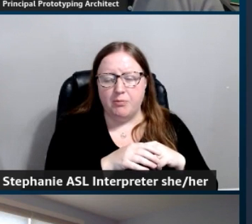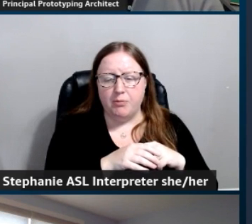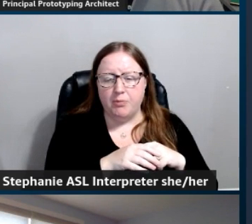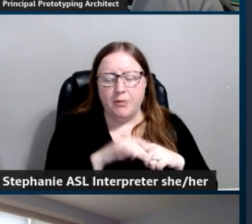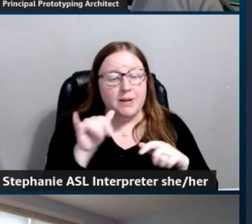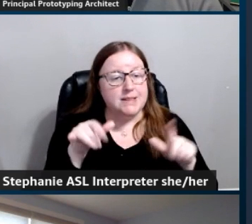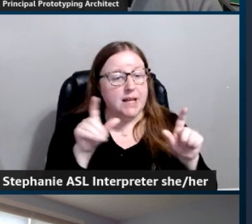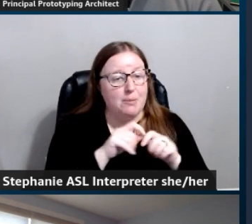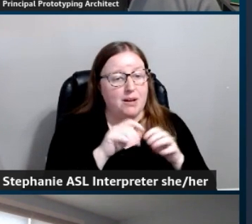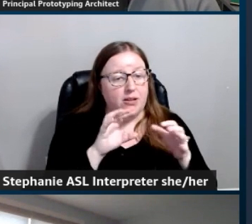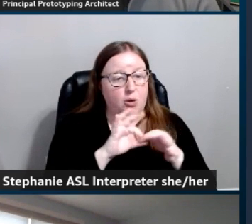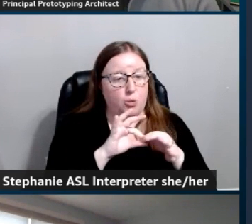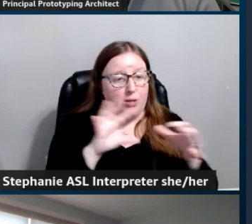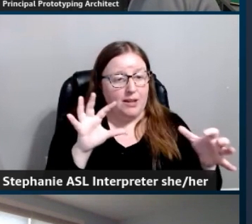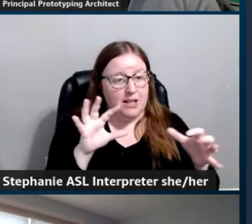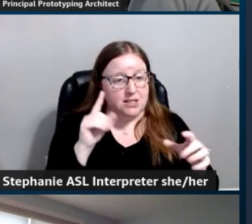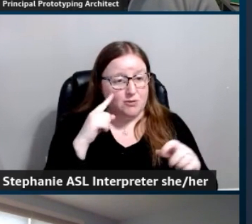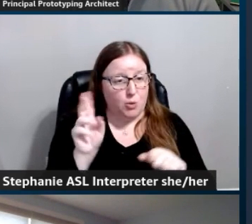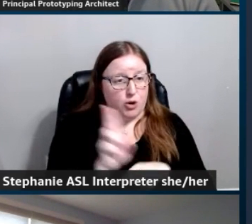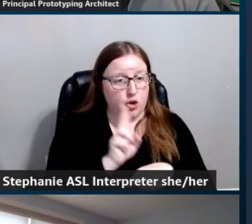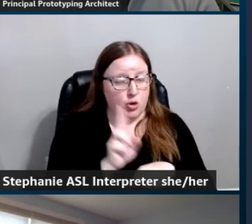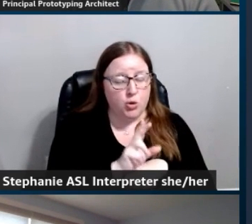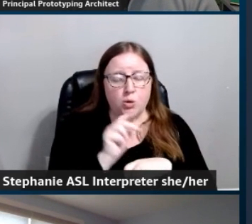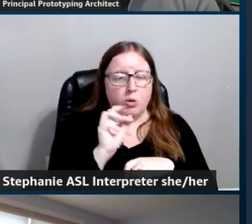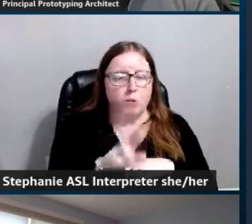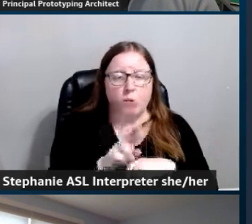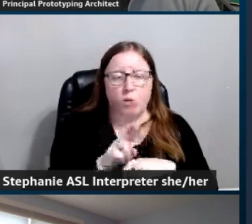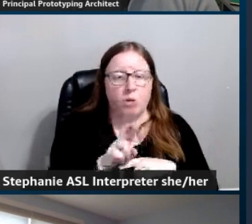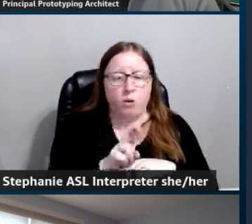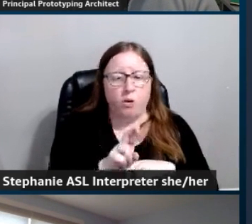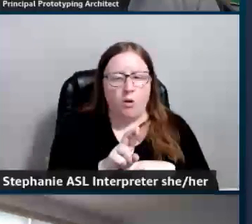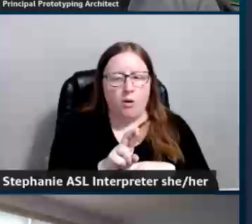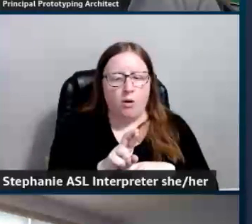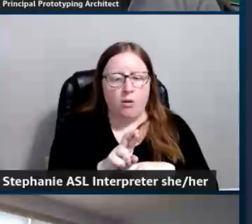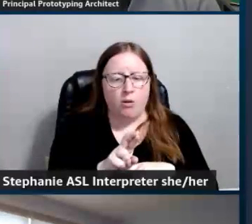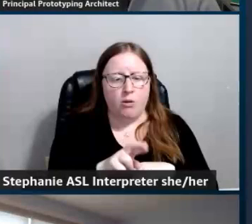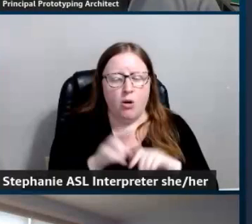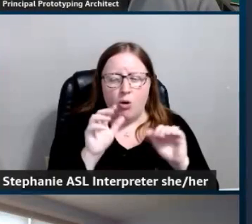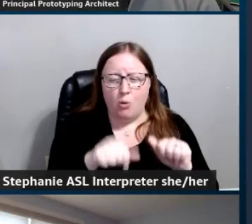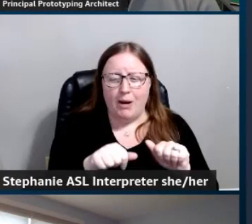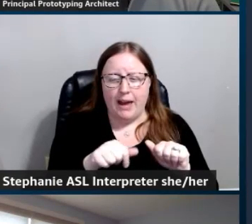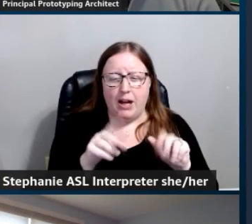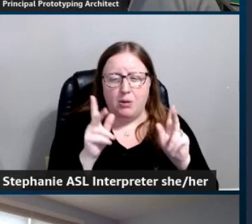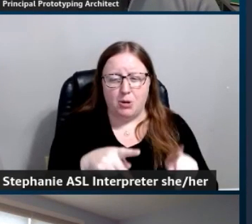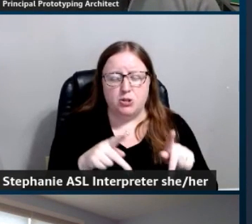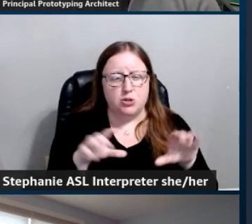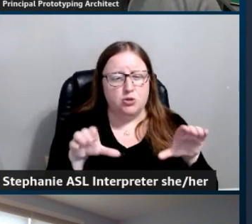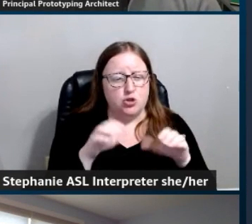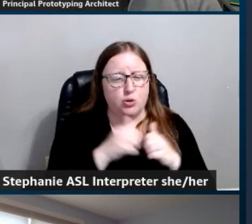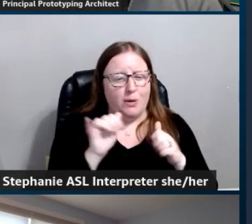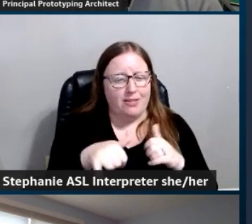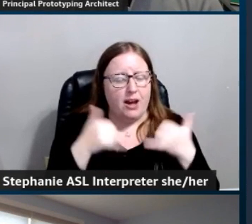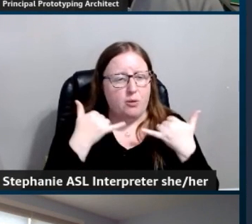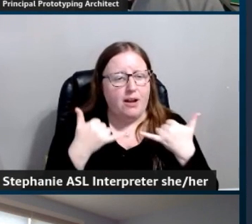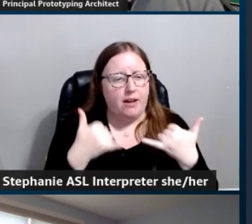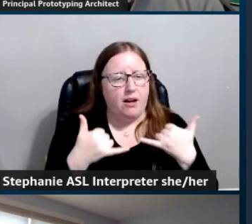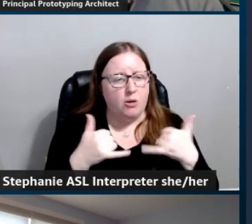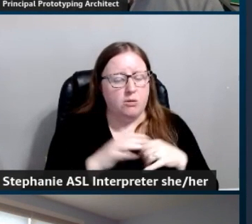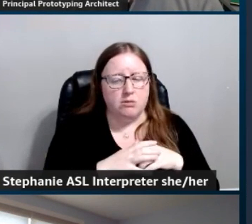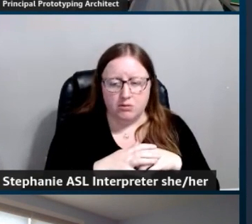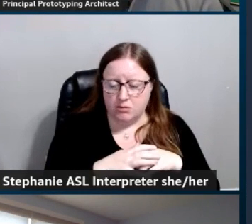released for consumption, or is there what can someone do with this right now? Well,